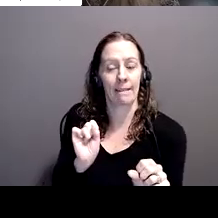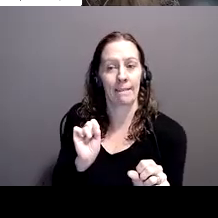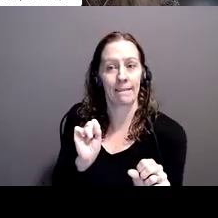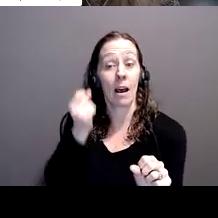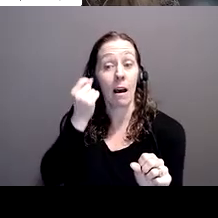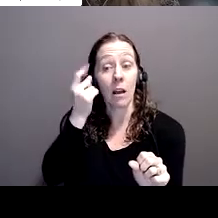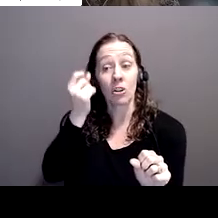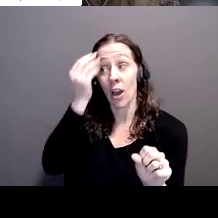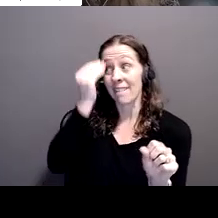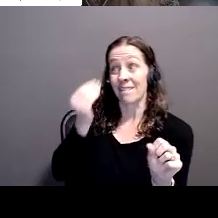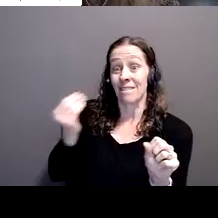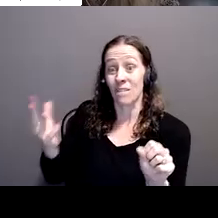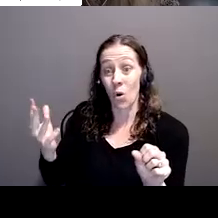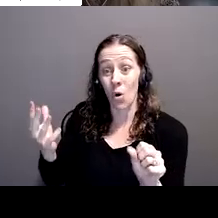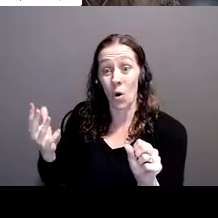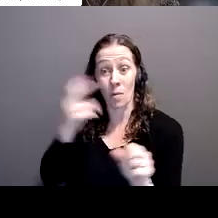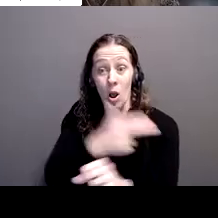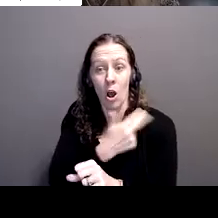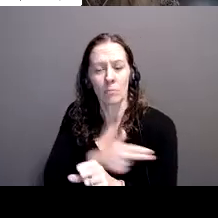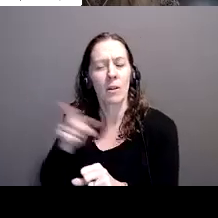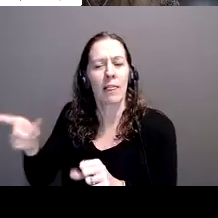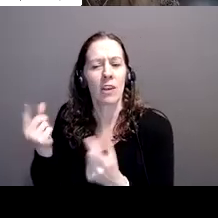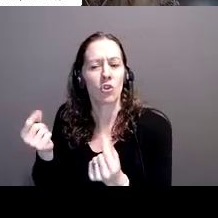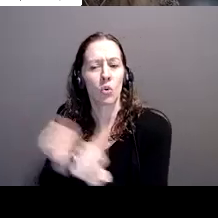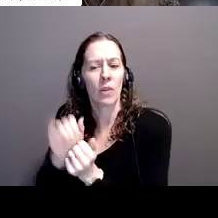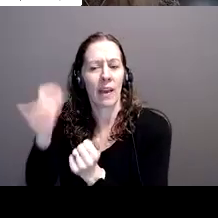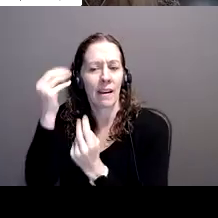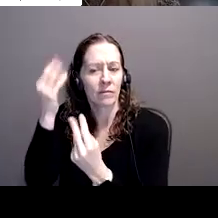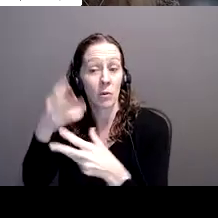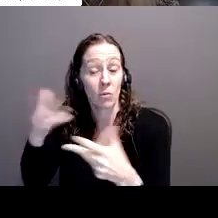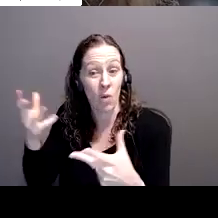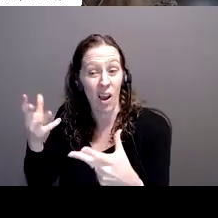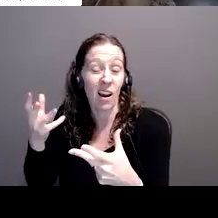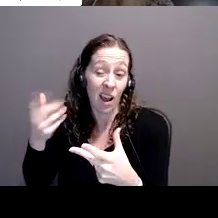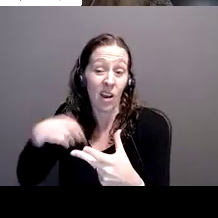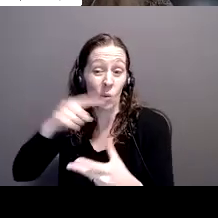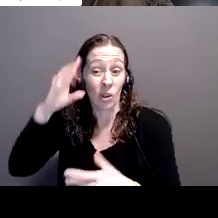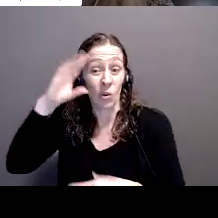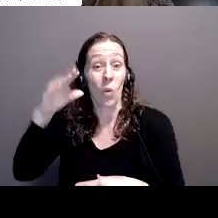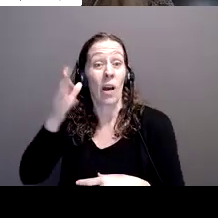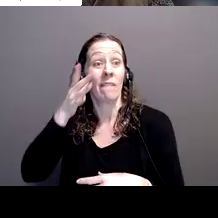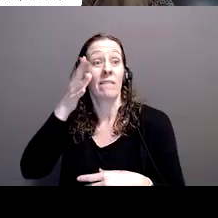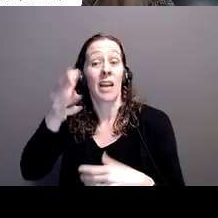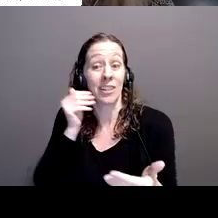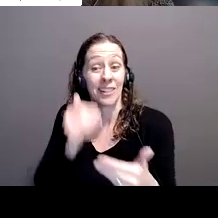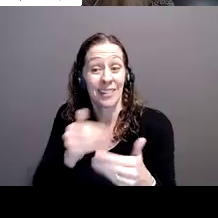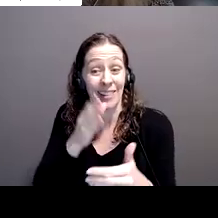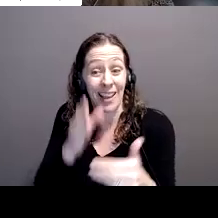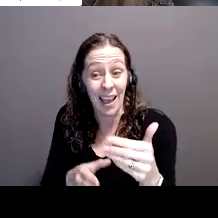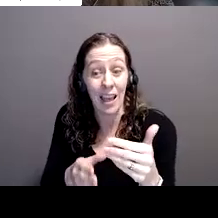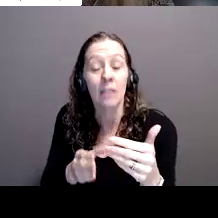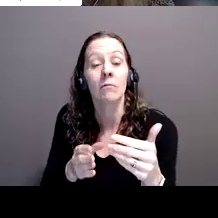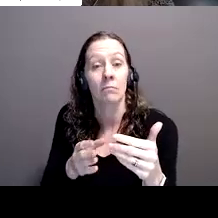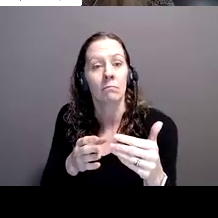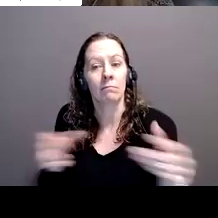that information. And as we know, she was eventually put into a room with her husband, which Dr. Jaffe